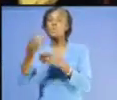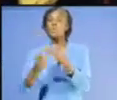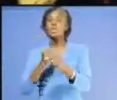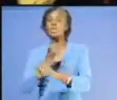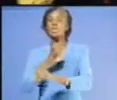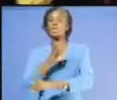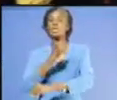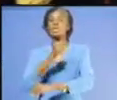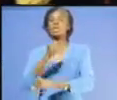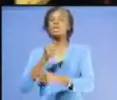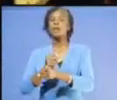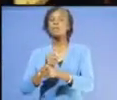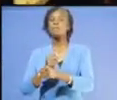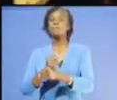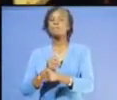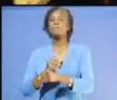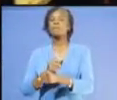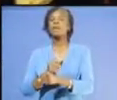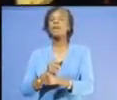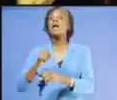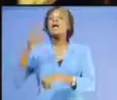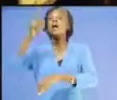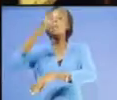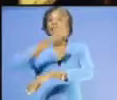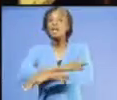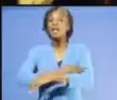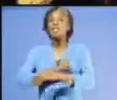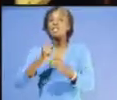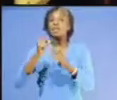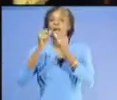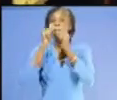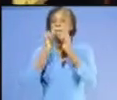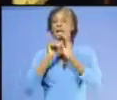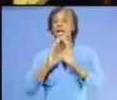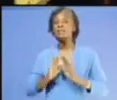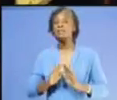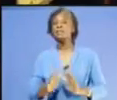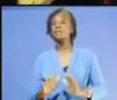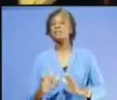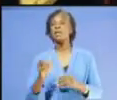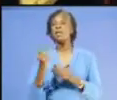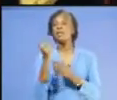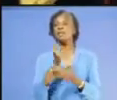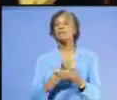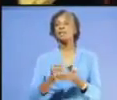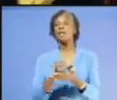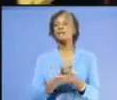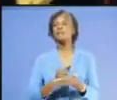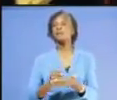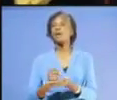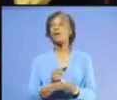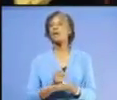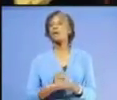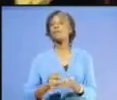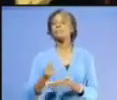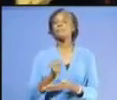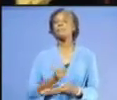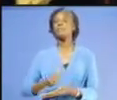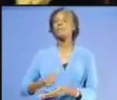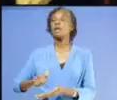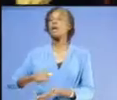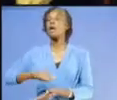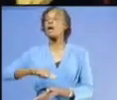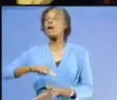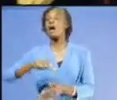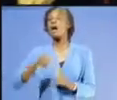a day you've blessed and sanctified, and ask us to remember as a mark of